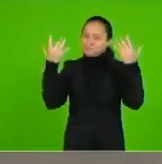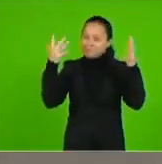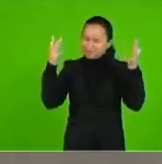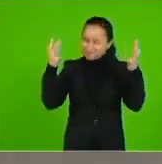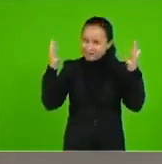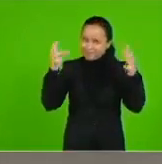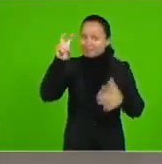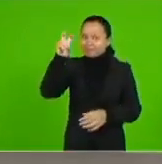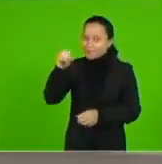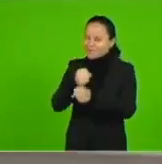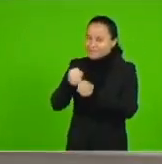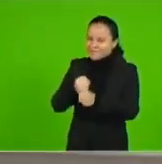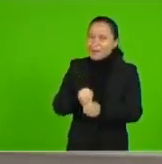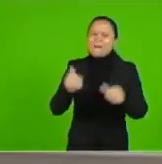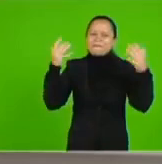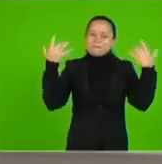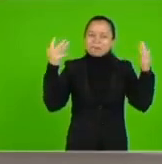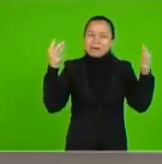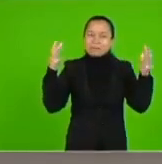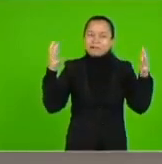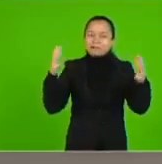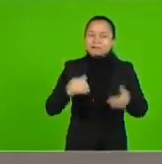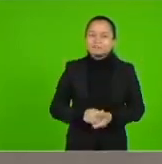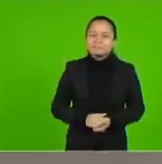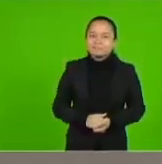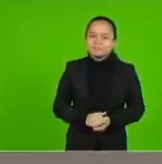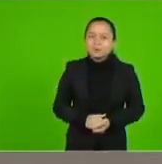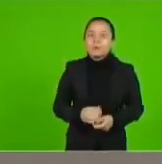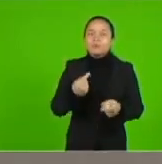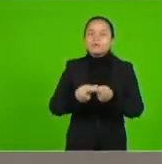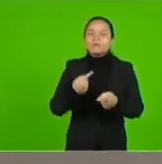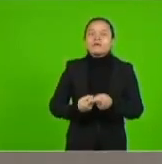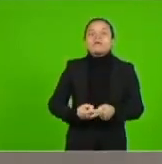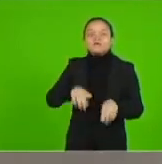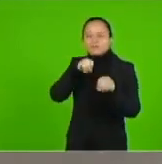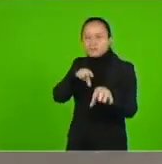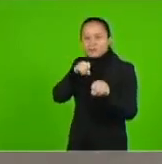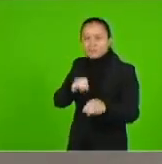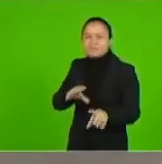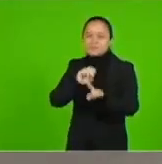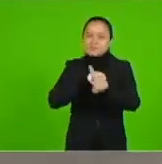you for your 50 years, for the work that you do,